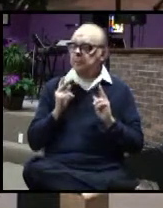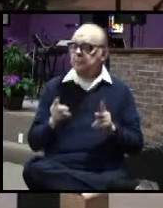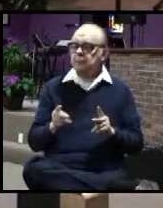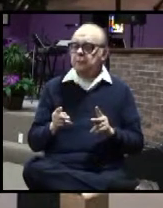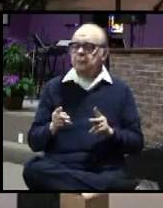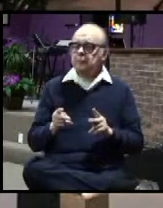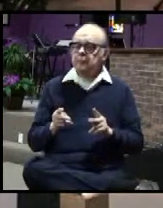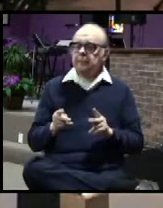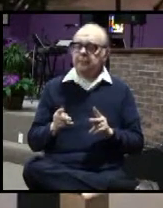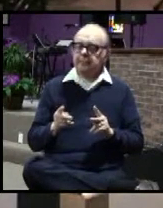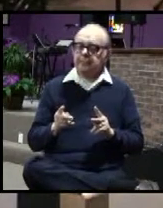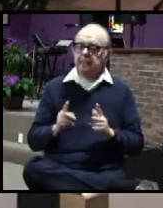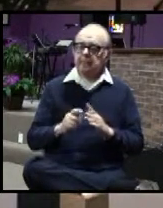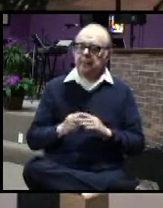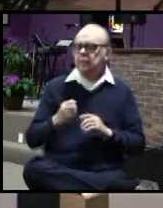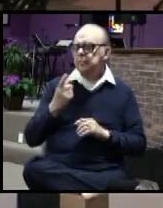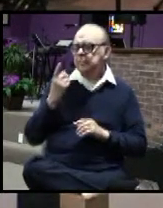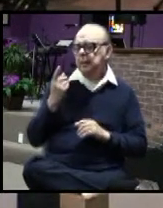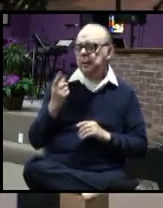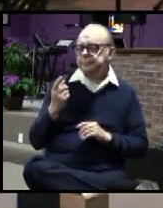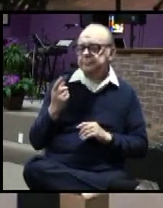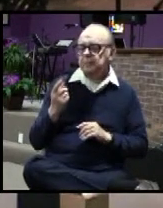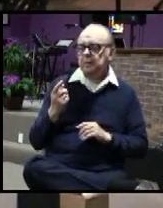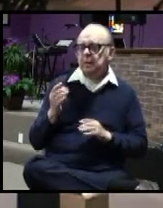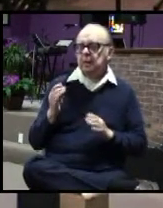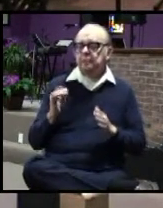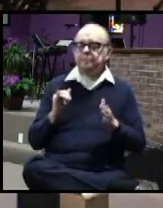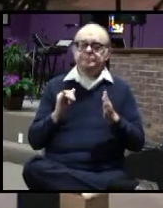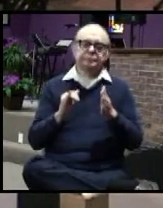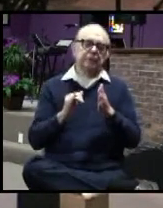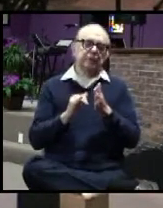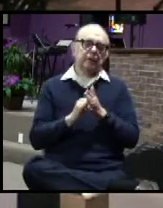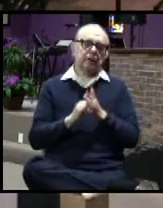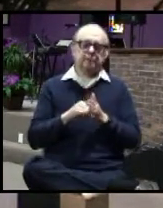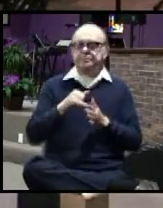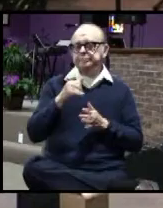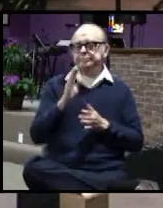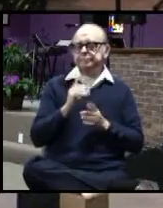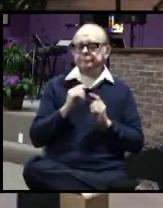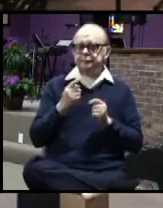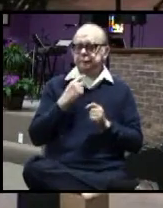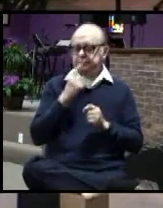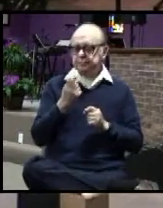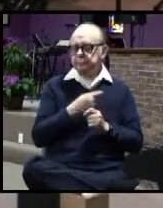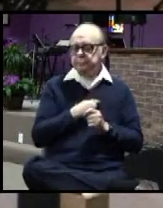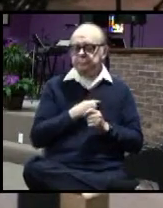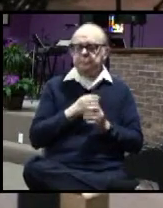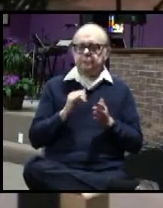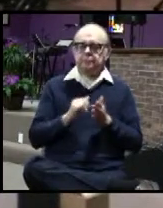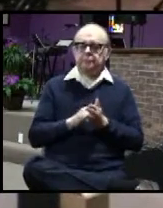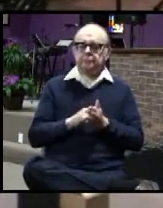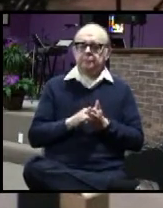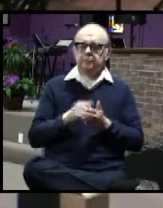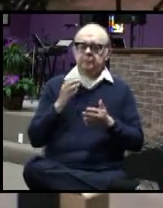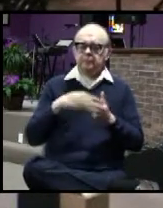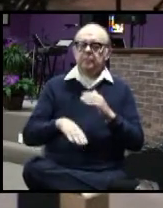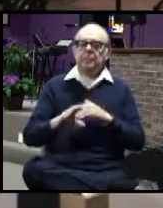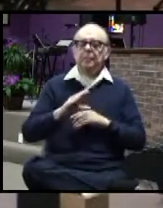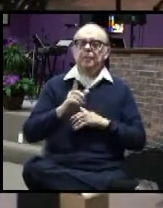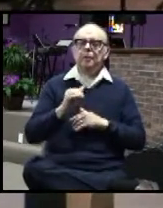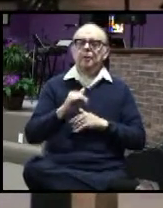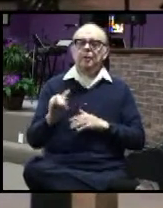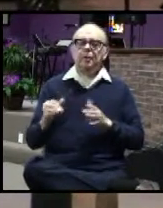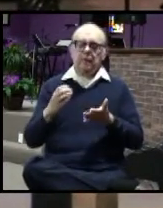you begin to understand is that God is trying to tell us that in these clay jars, there's